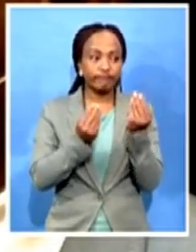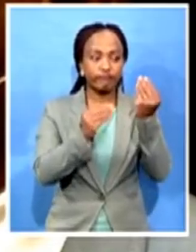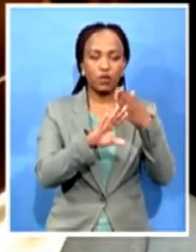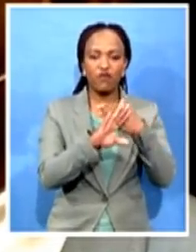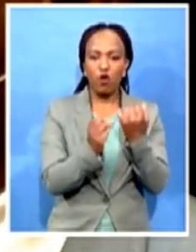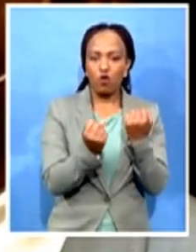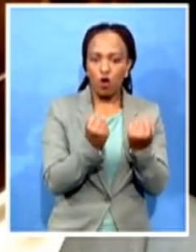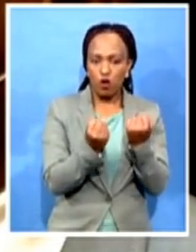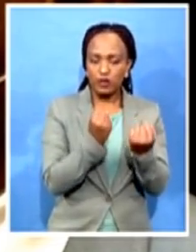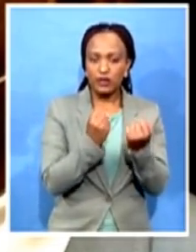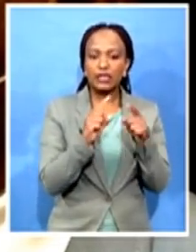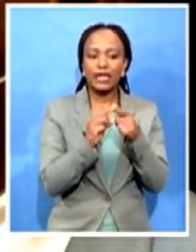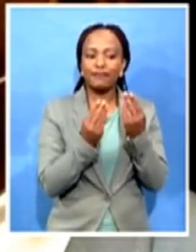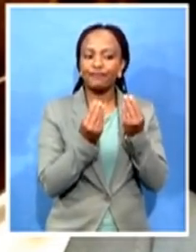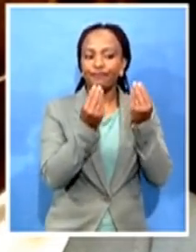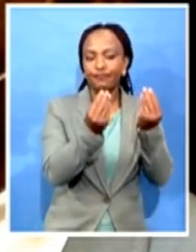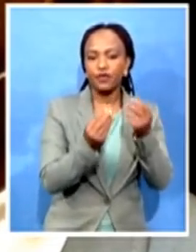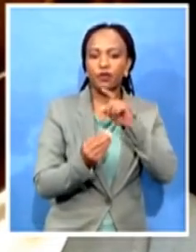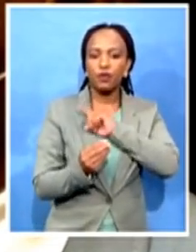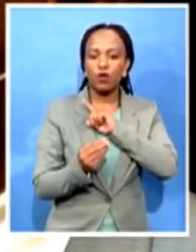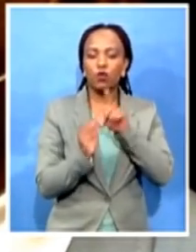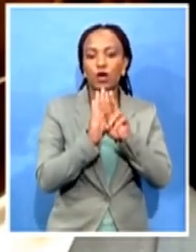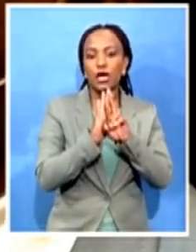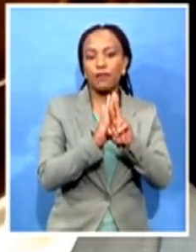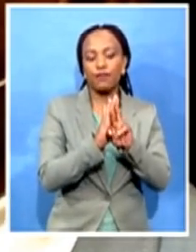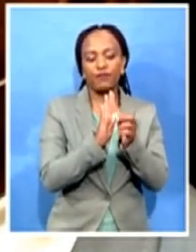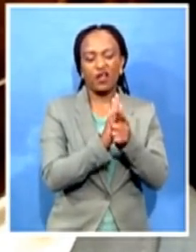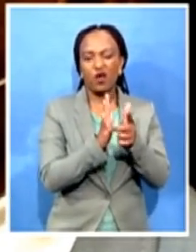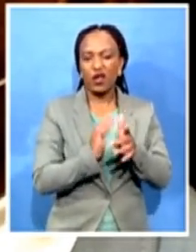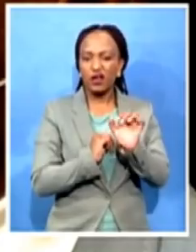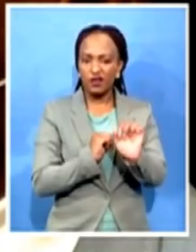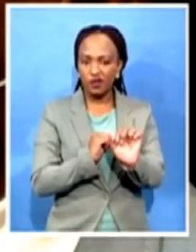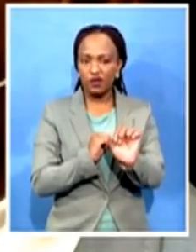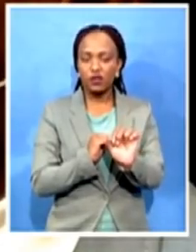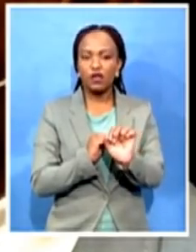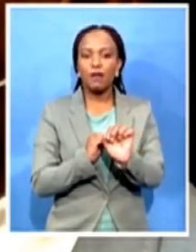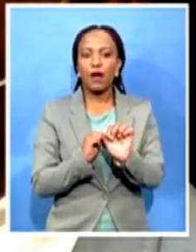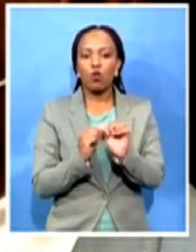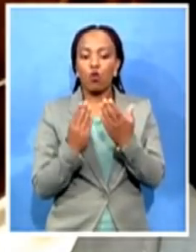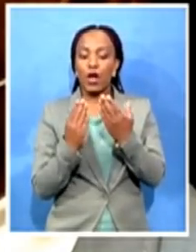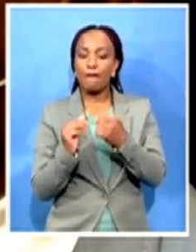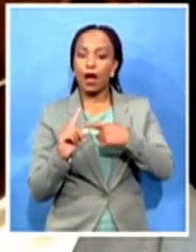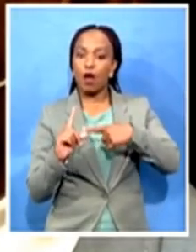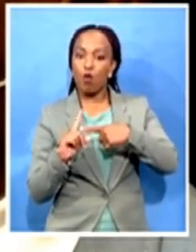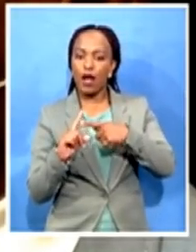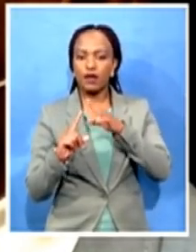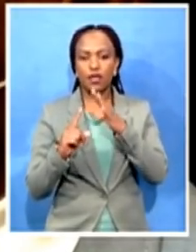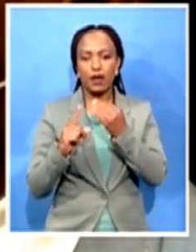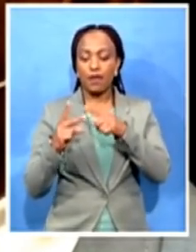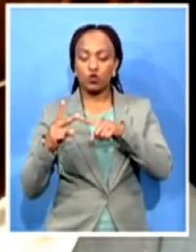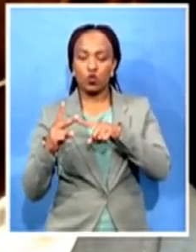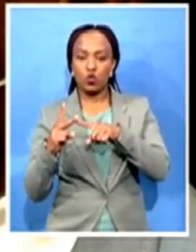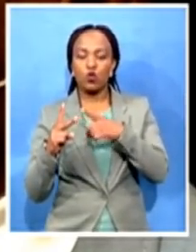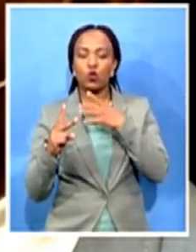legal representatives for the accused 1 and 2, as well as then an additional accused that will apparently be